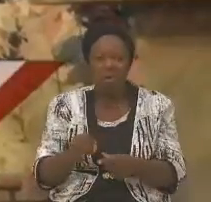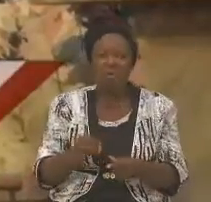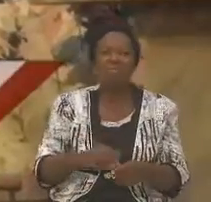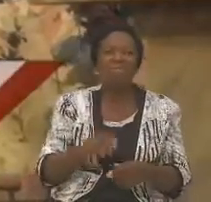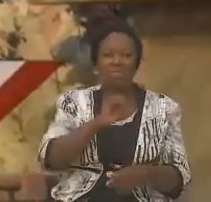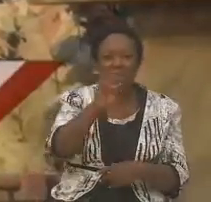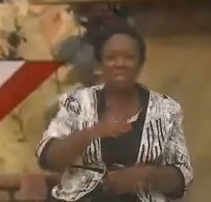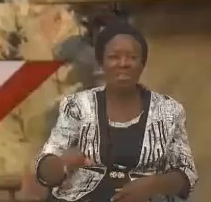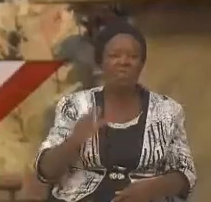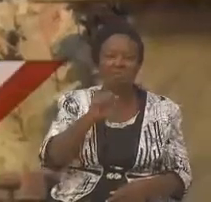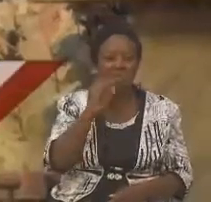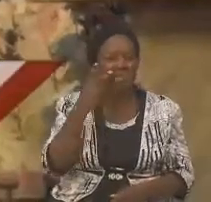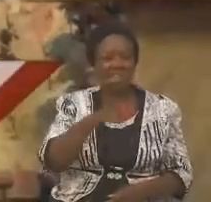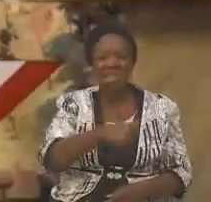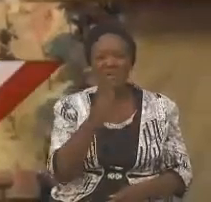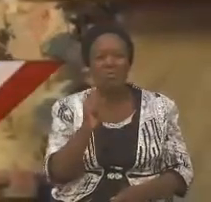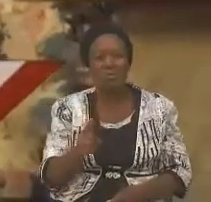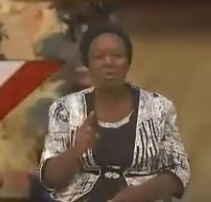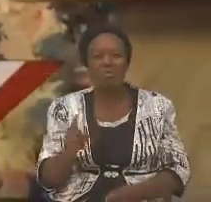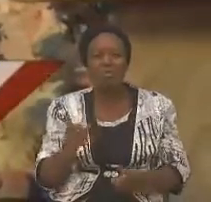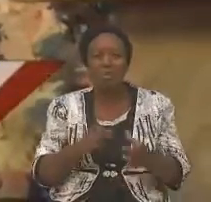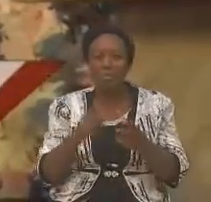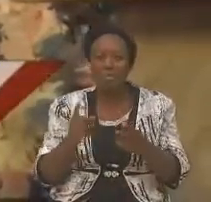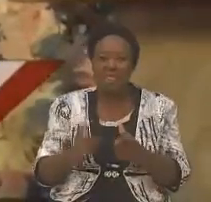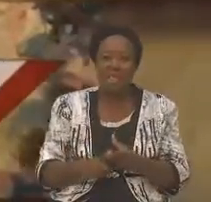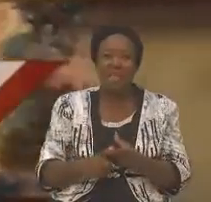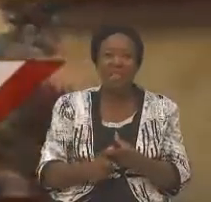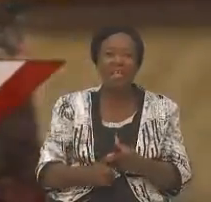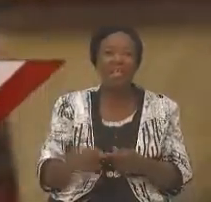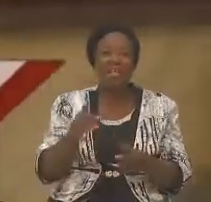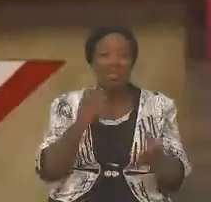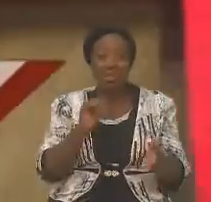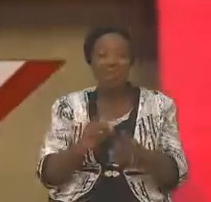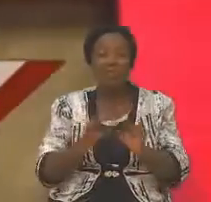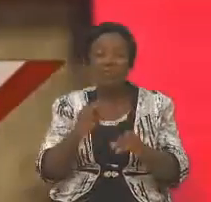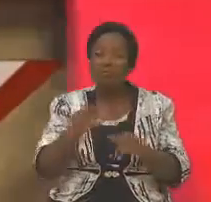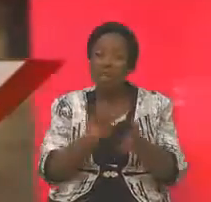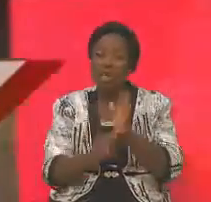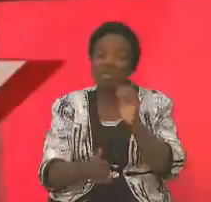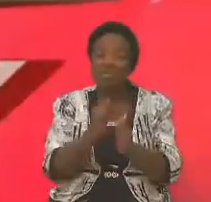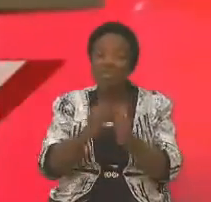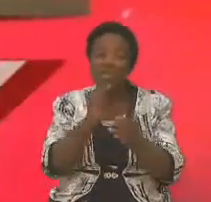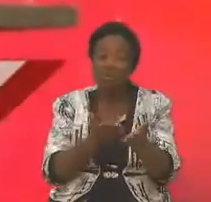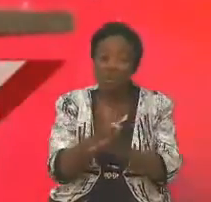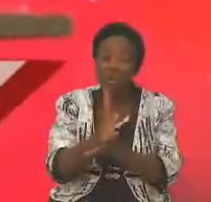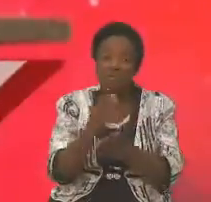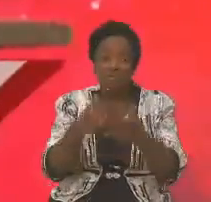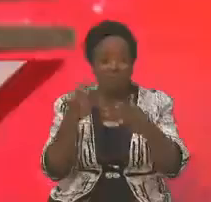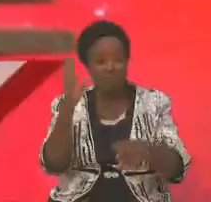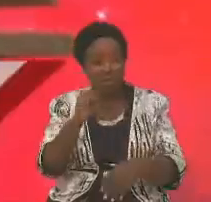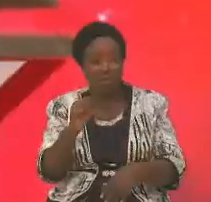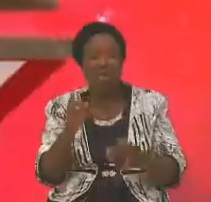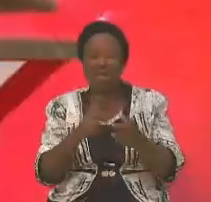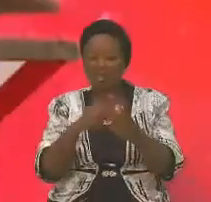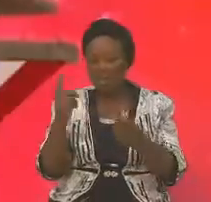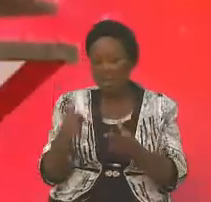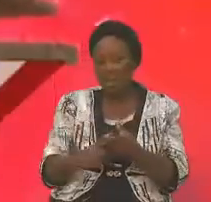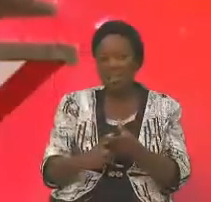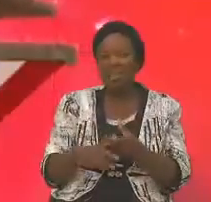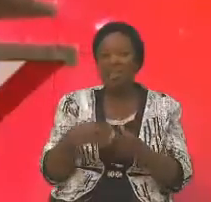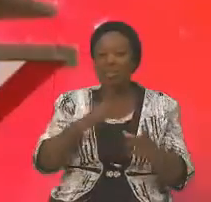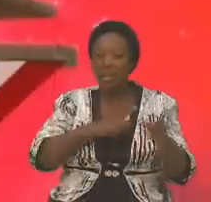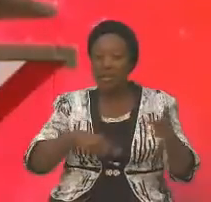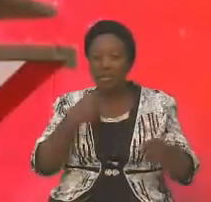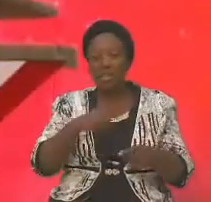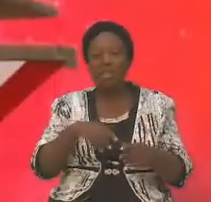death, spiritual death, emotional death, any kind of death. And to do that which is right in the sight of the Lord. The Heavenly Father